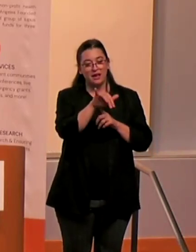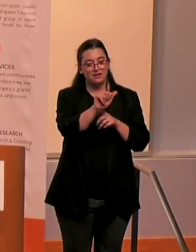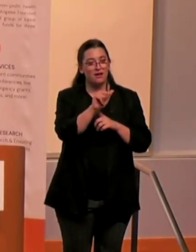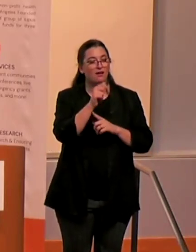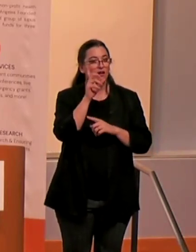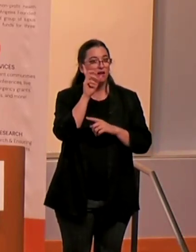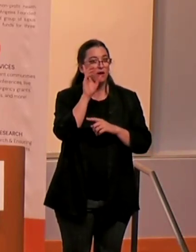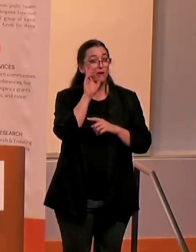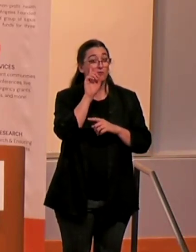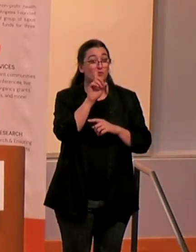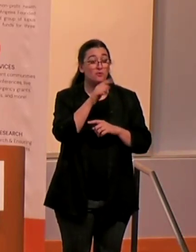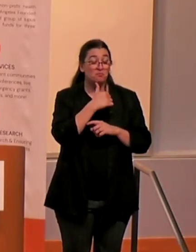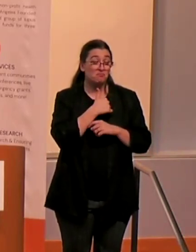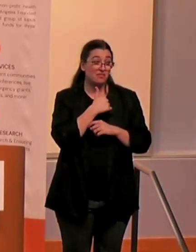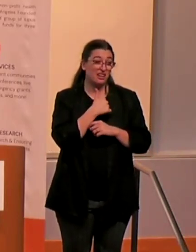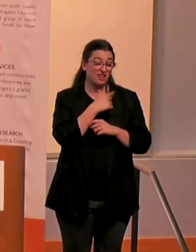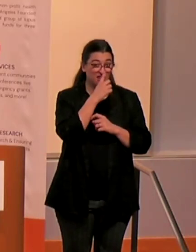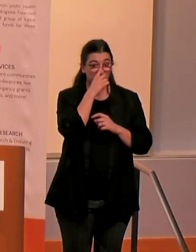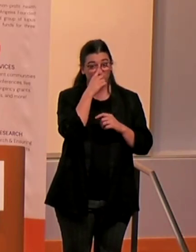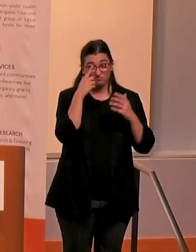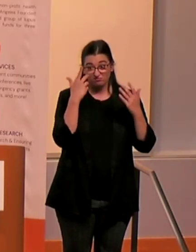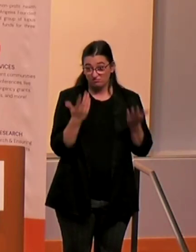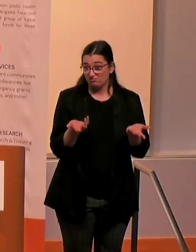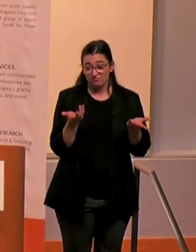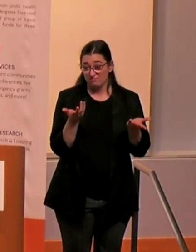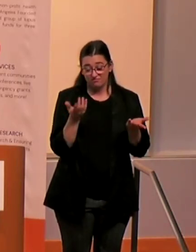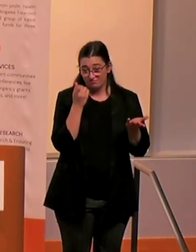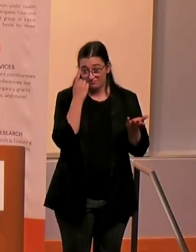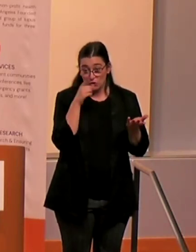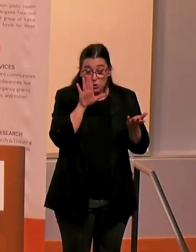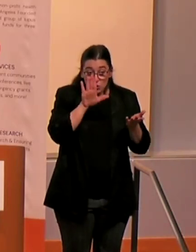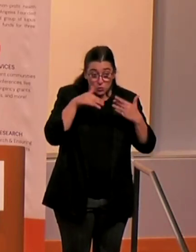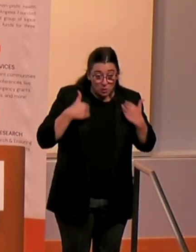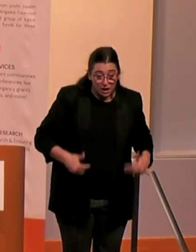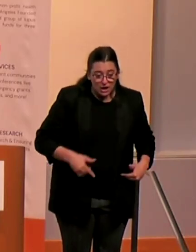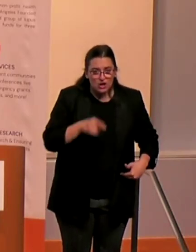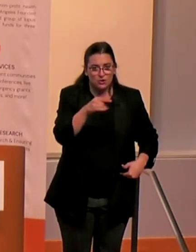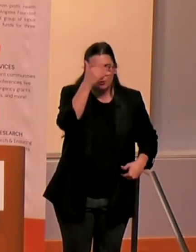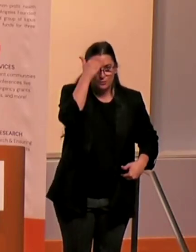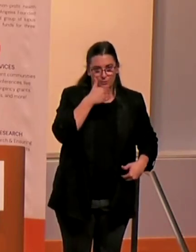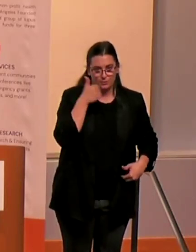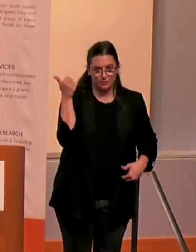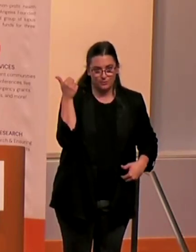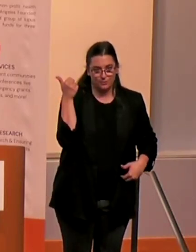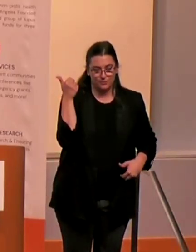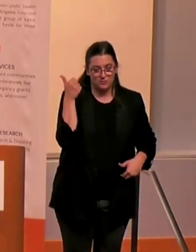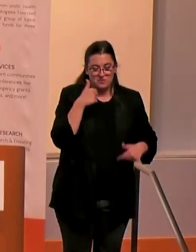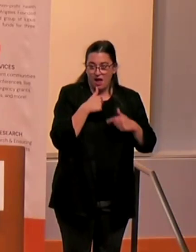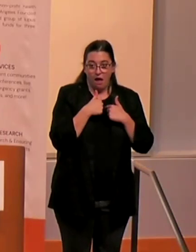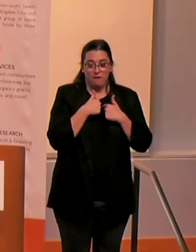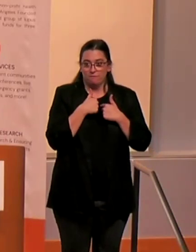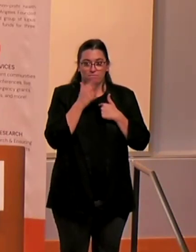say the big lesson would be nobody knows your body better than you. I've had